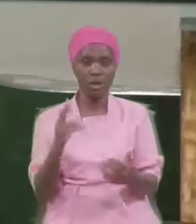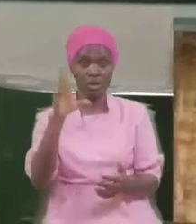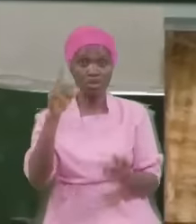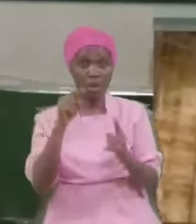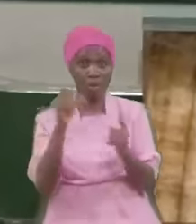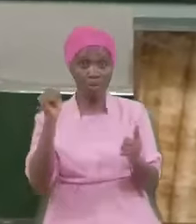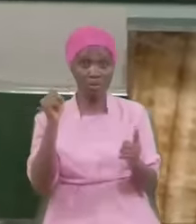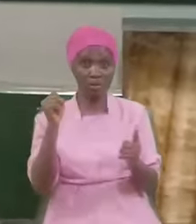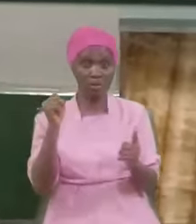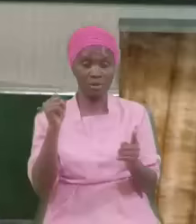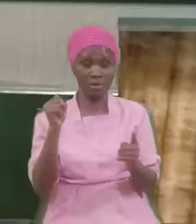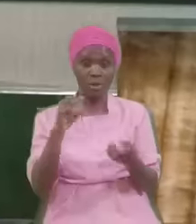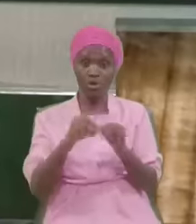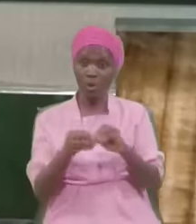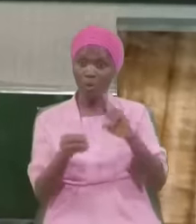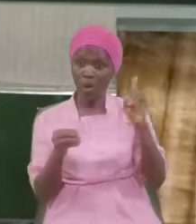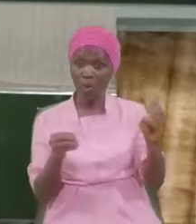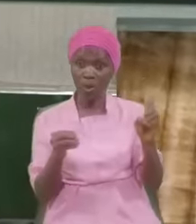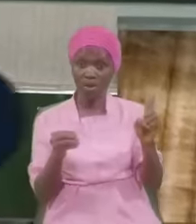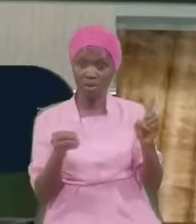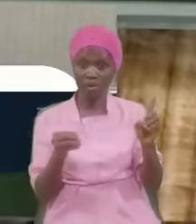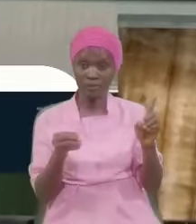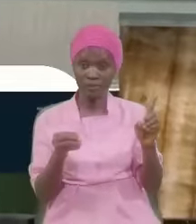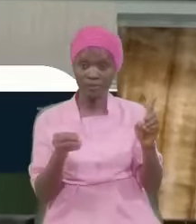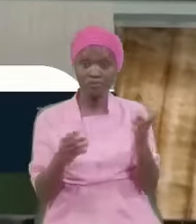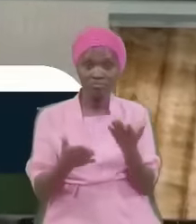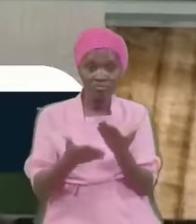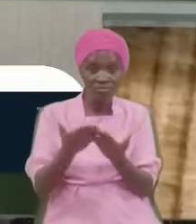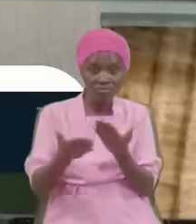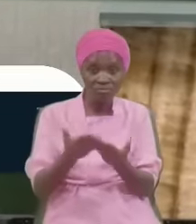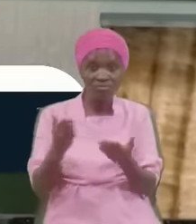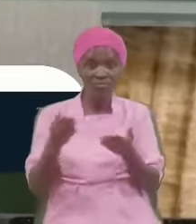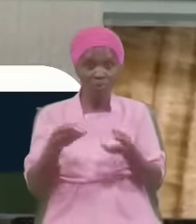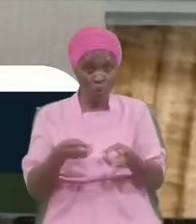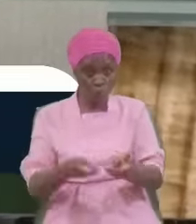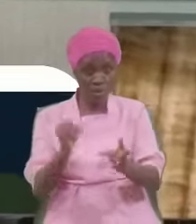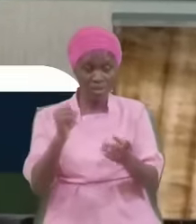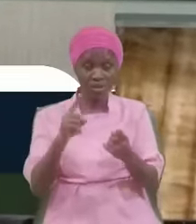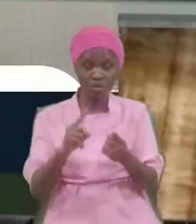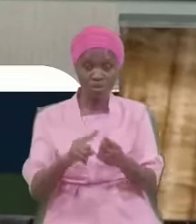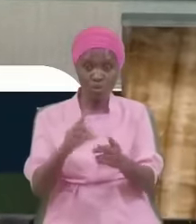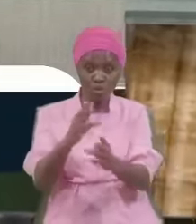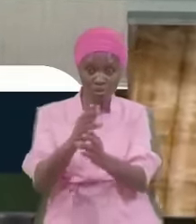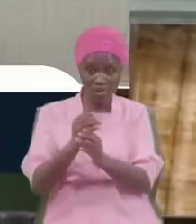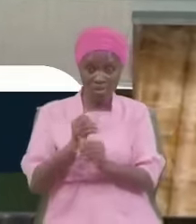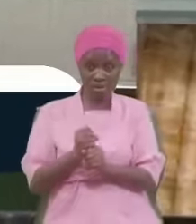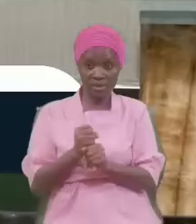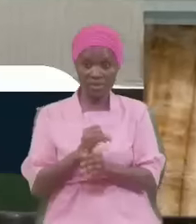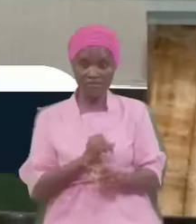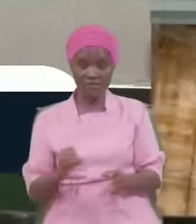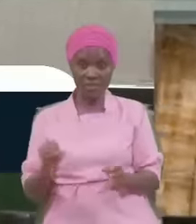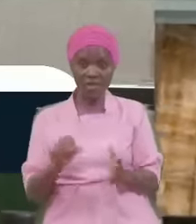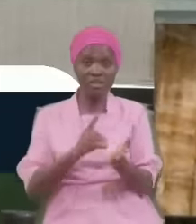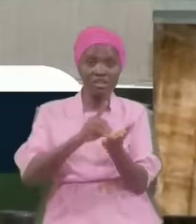Number one, simple ways to receiving supernatural wonders. Some people think